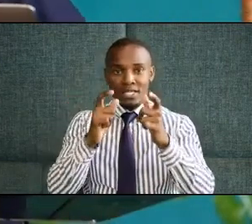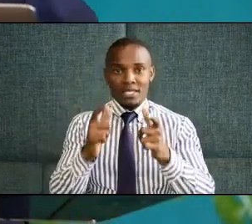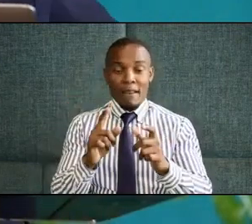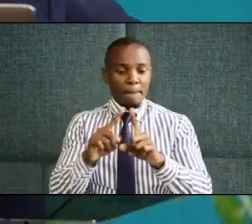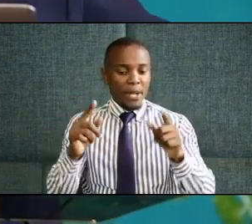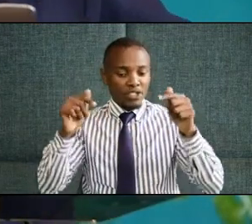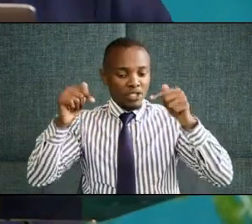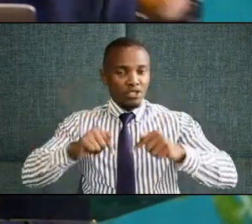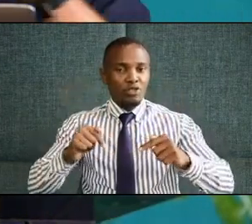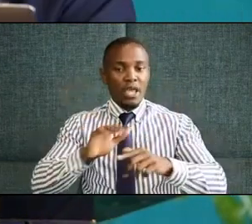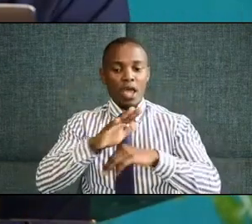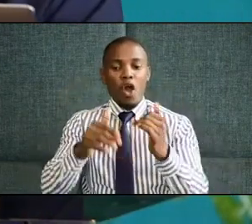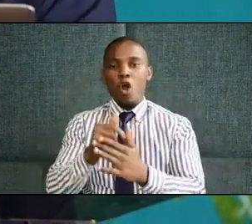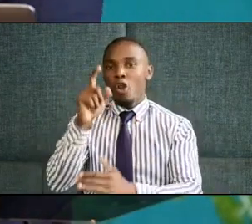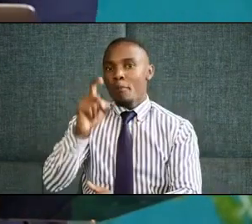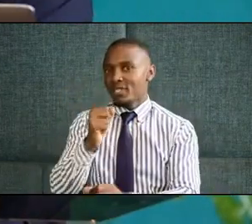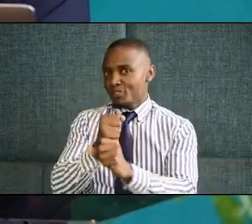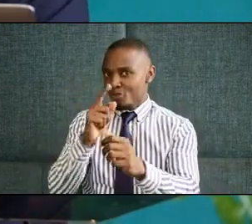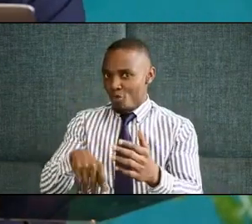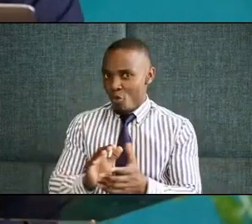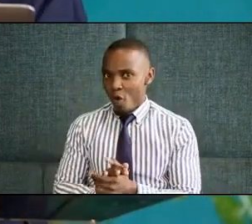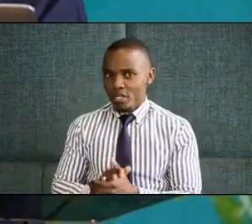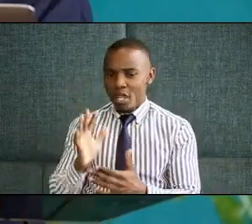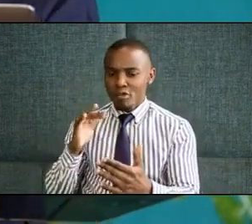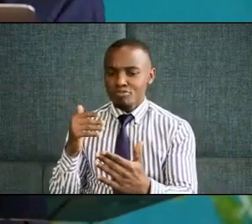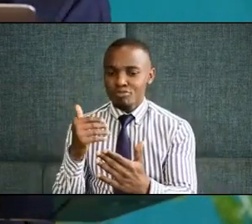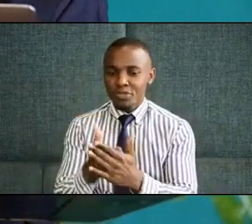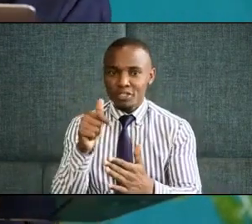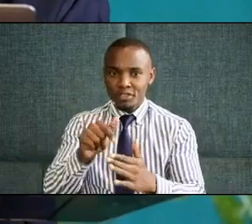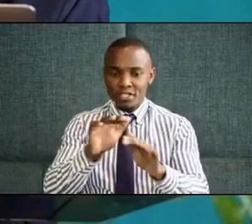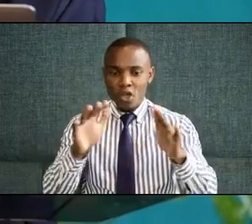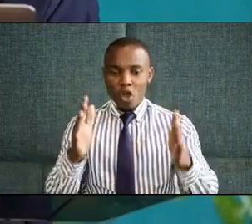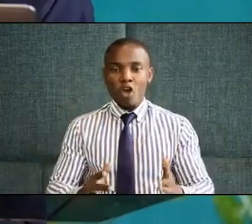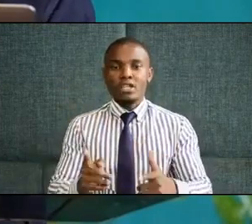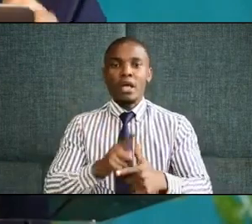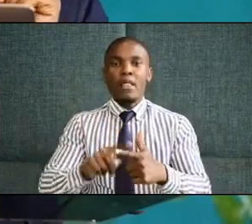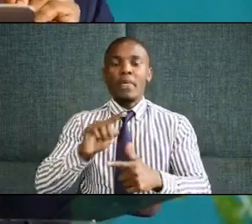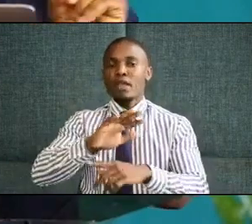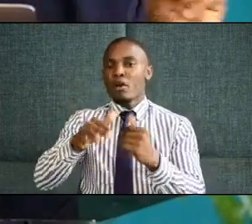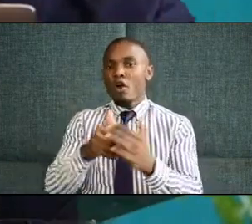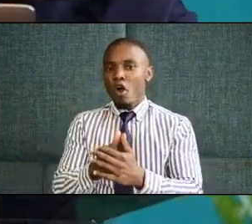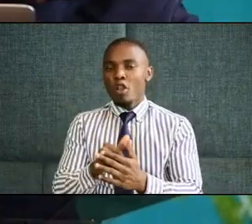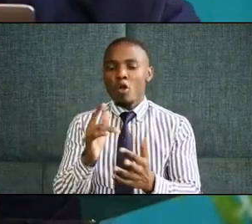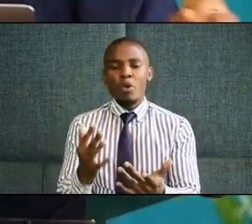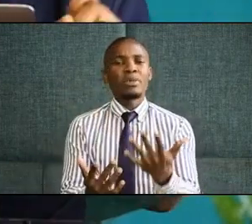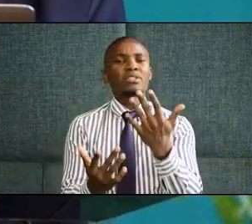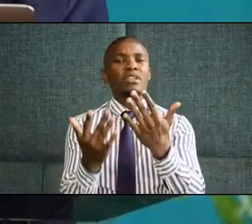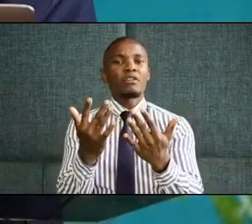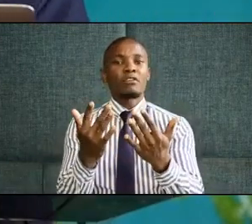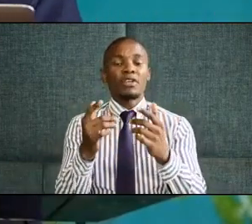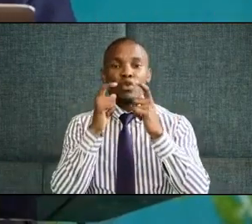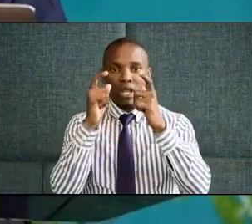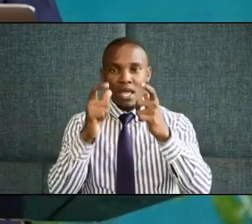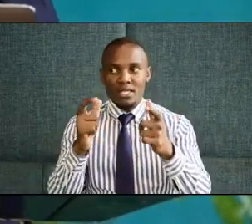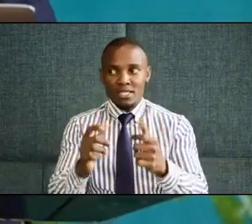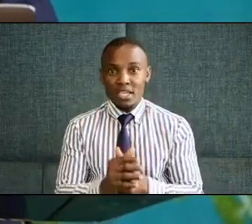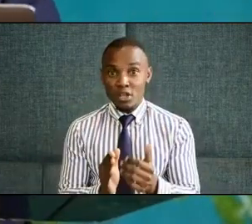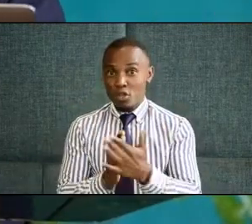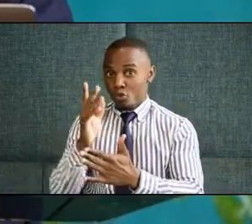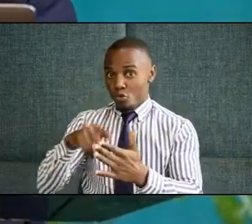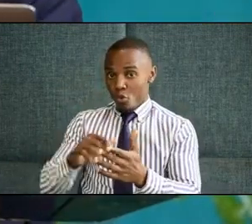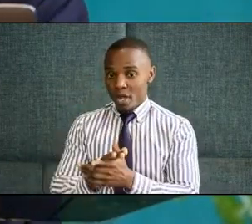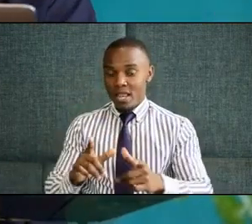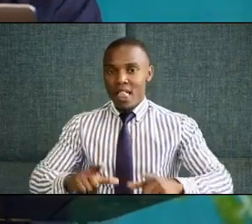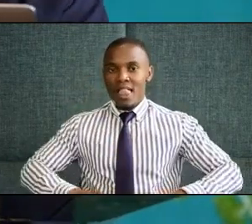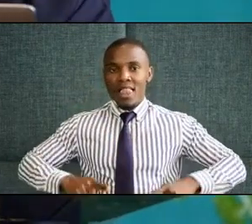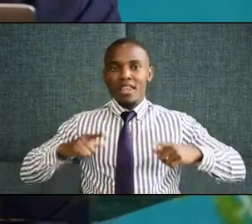today, we must all get to the altar so that we can be sacrificed to sin through a